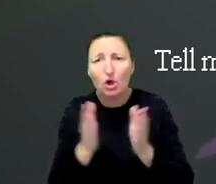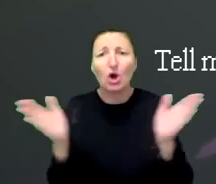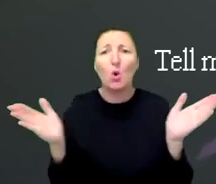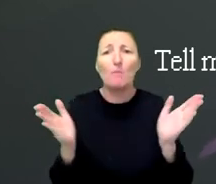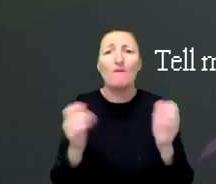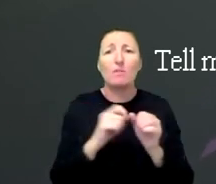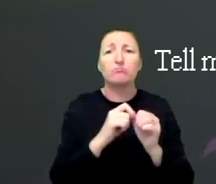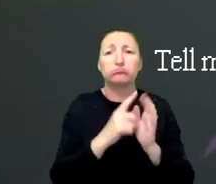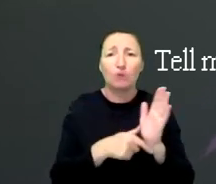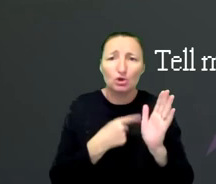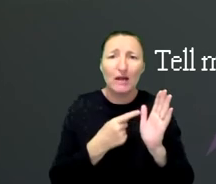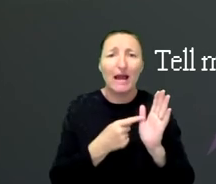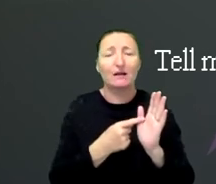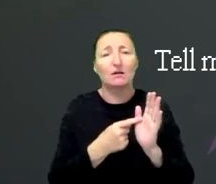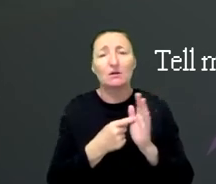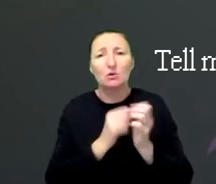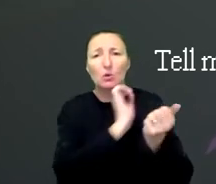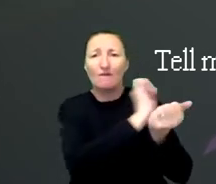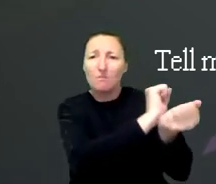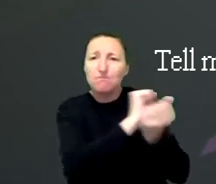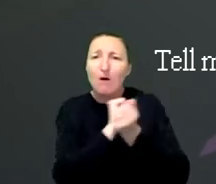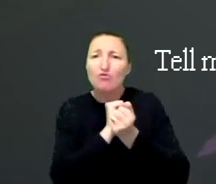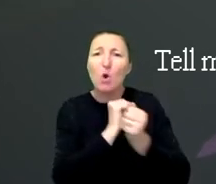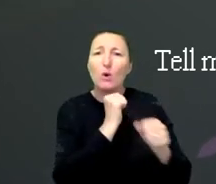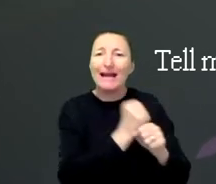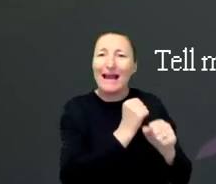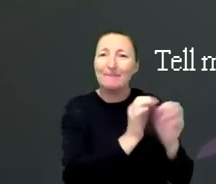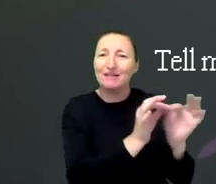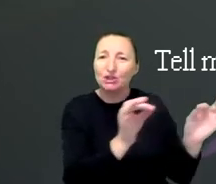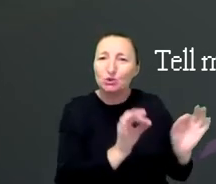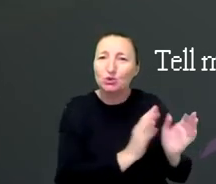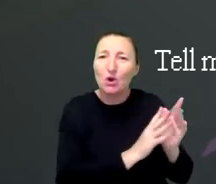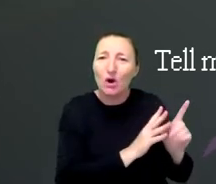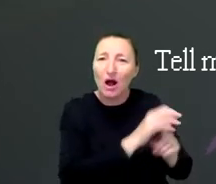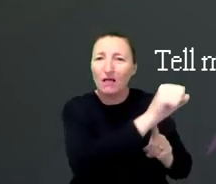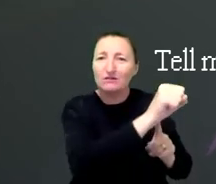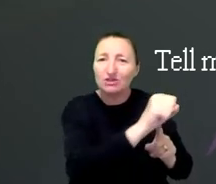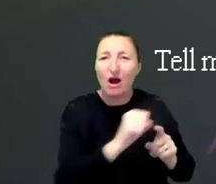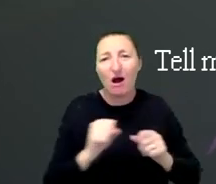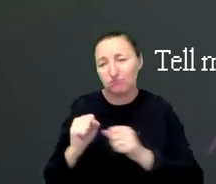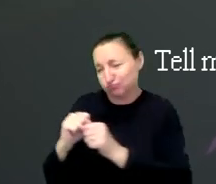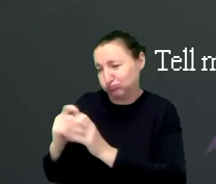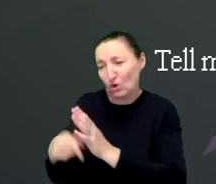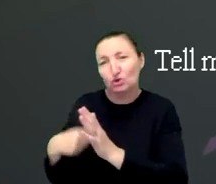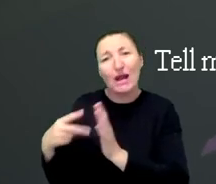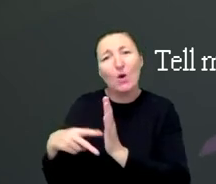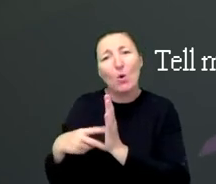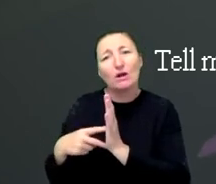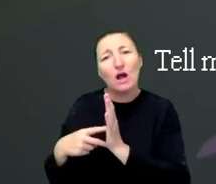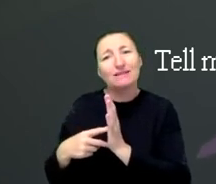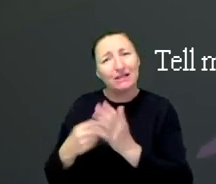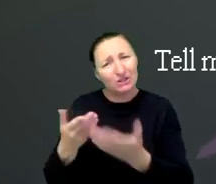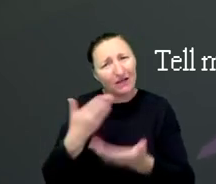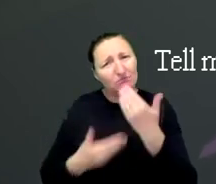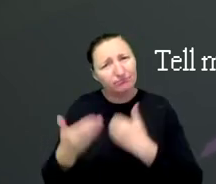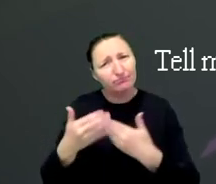from maybe gaming studio culture and project organization. Maybe you could talk just a little bit about